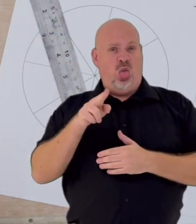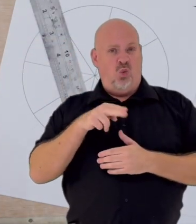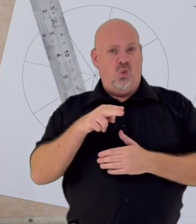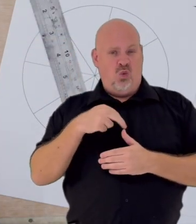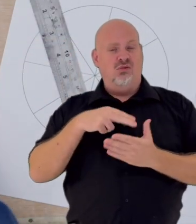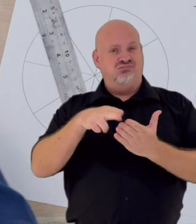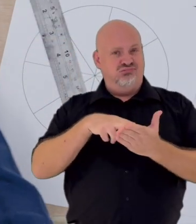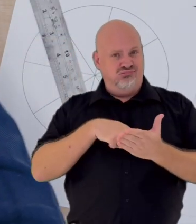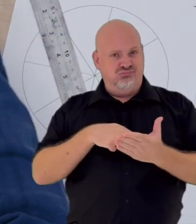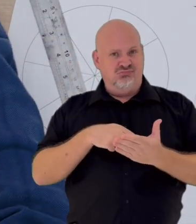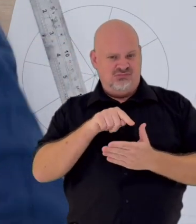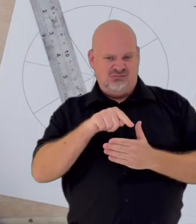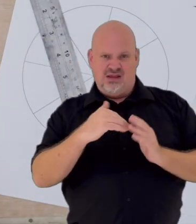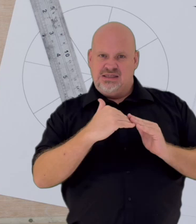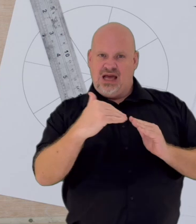that side.